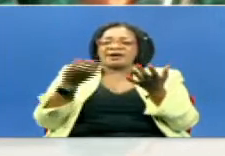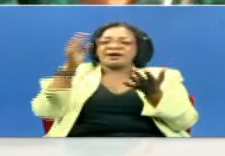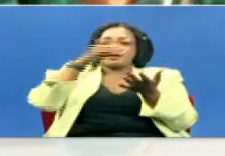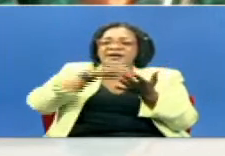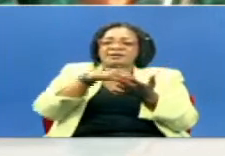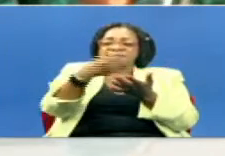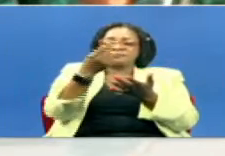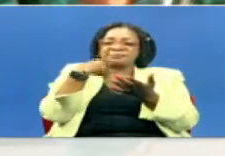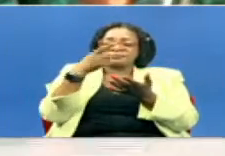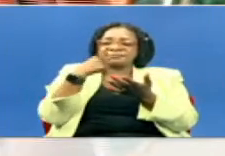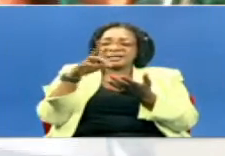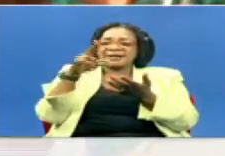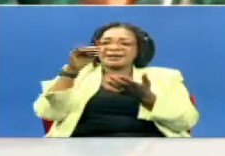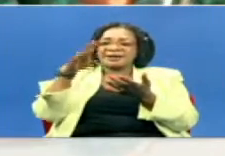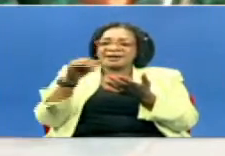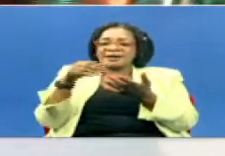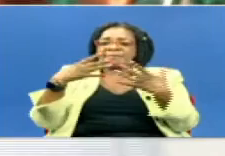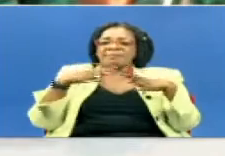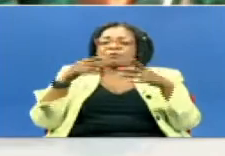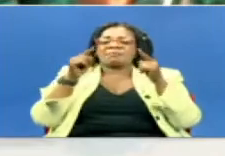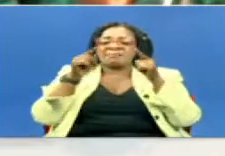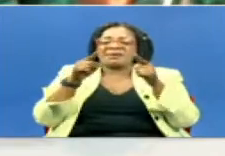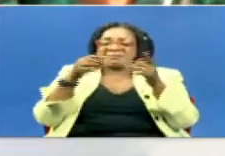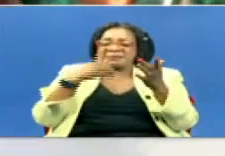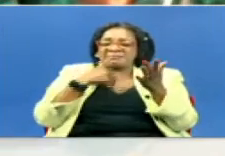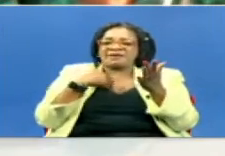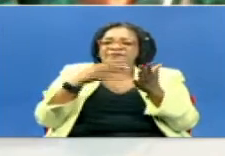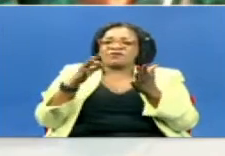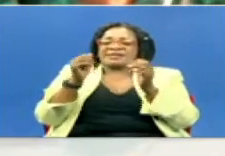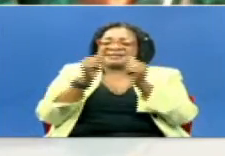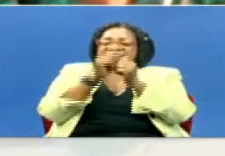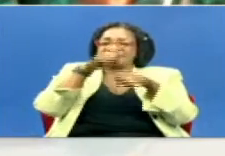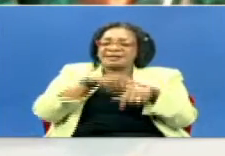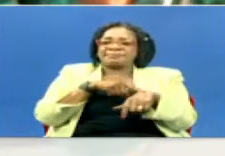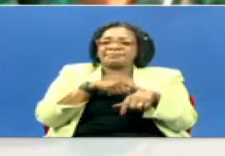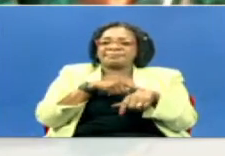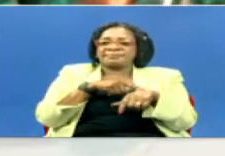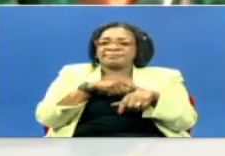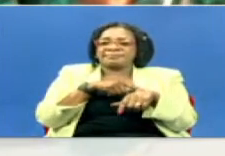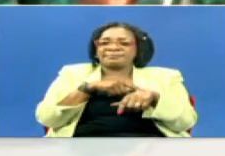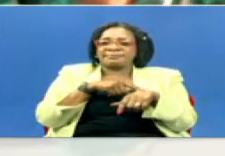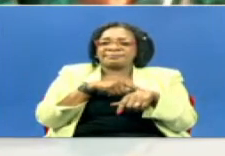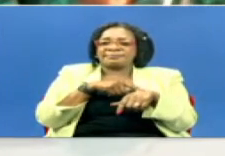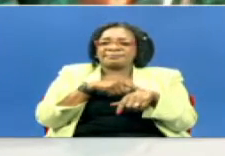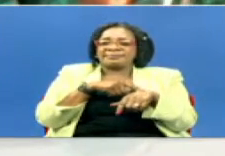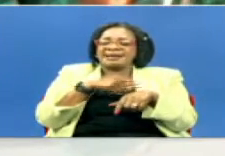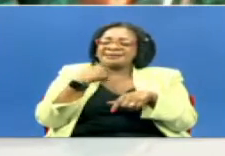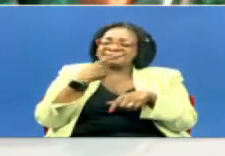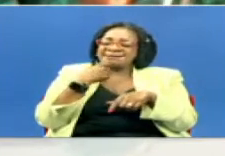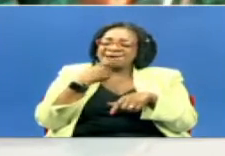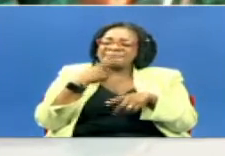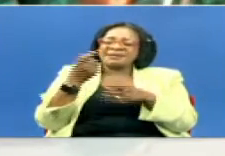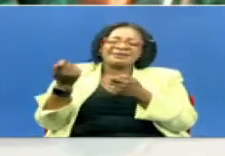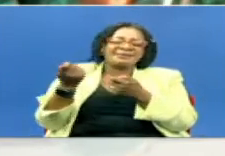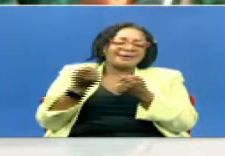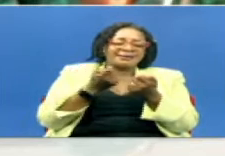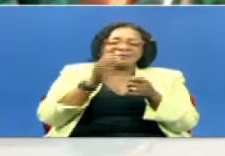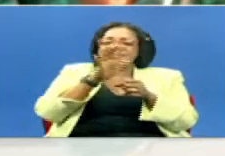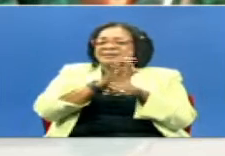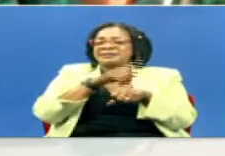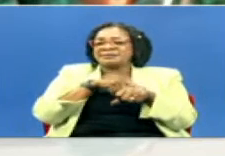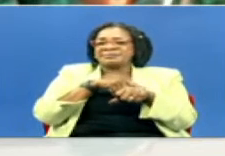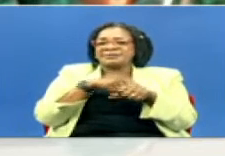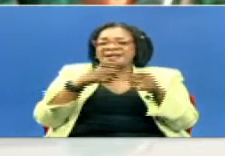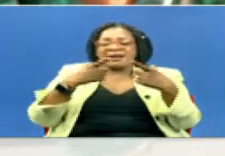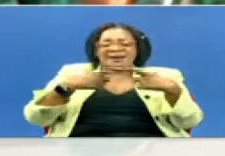rerun, and then people would be blaming me for the 10th time. I said I've been dragged through the mud so many times. Let me